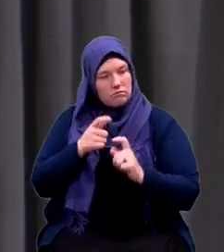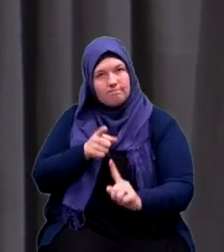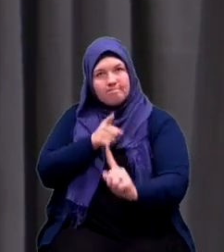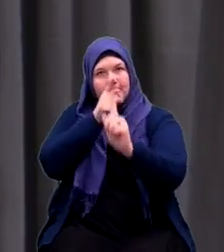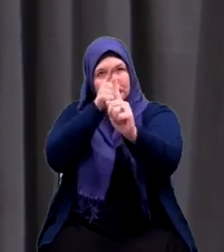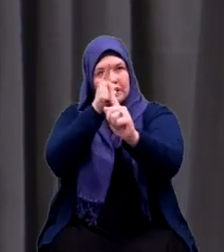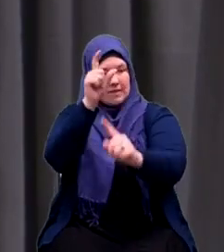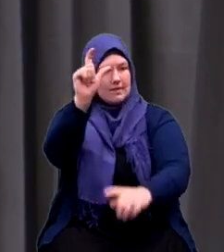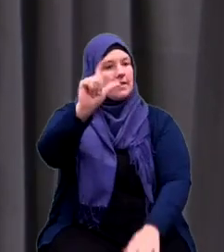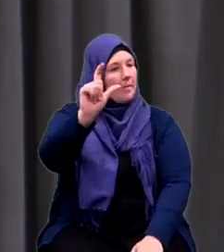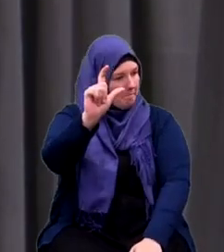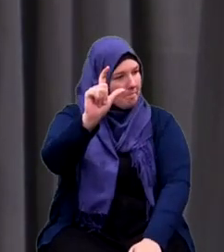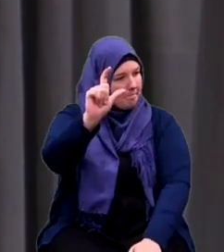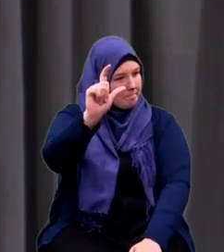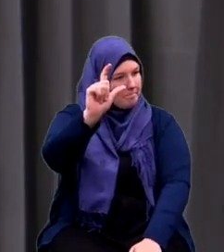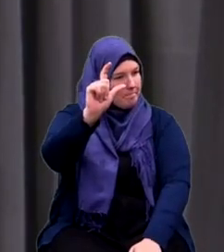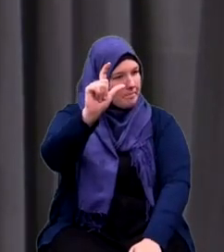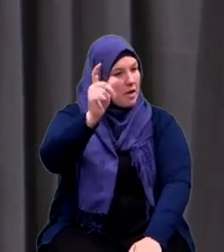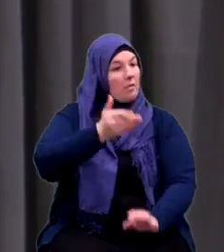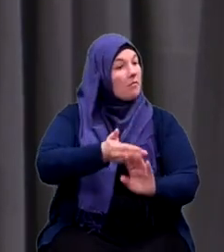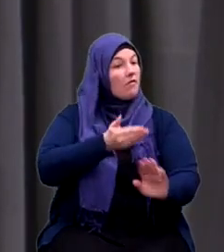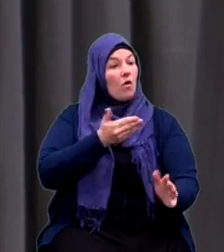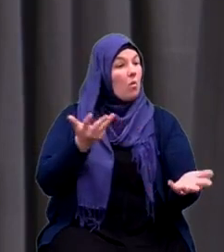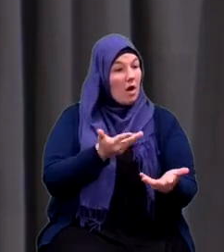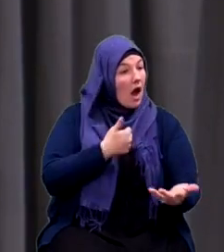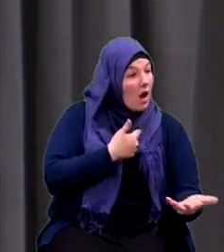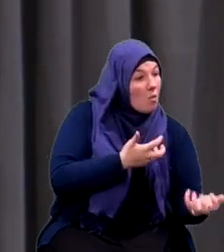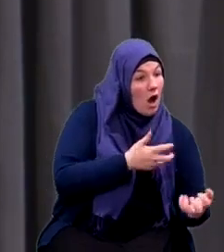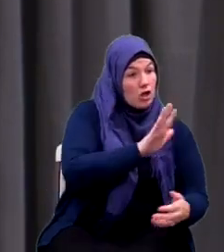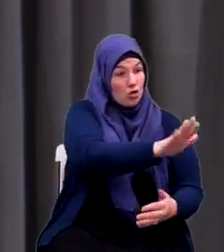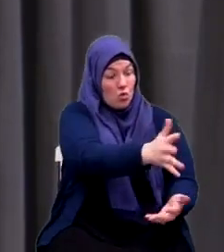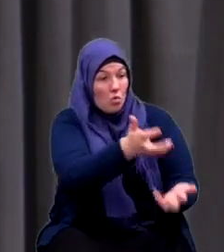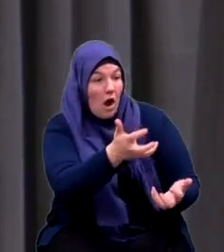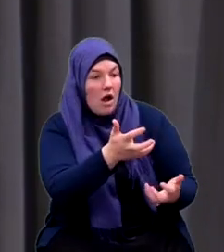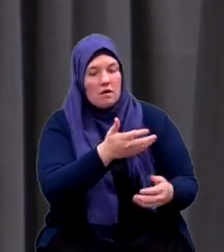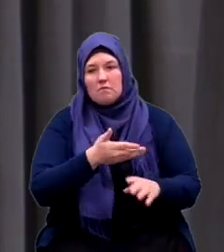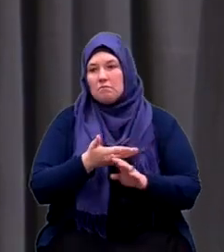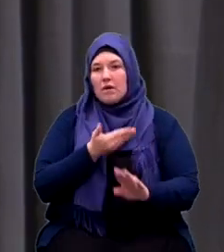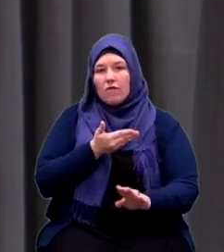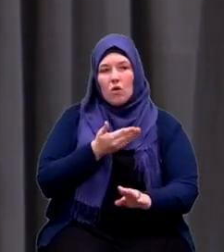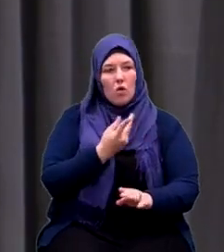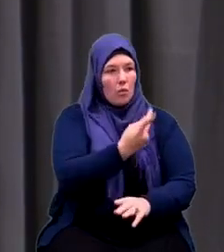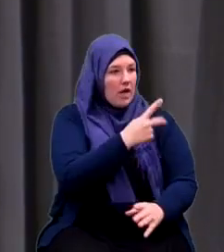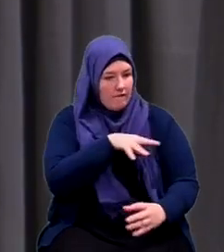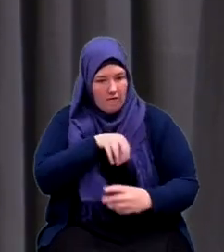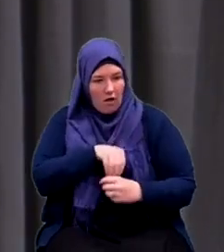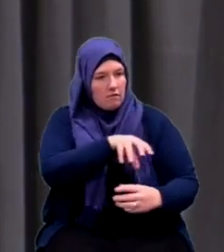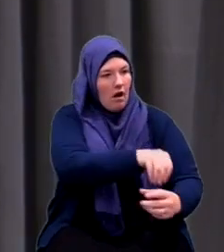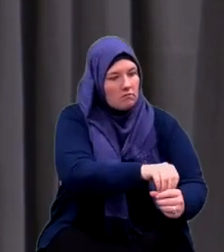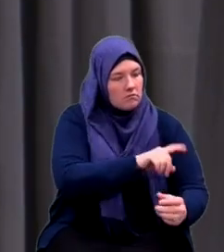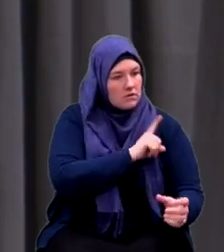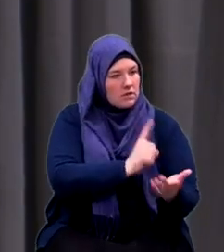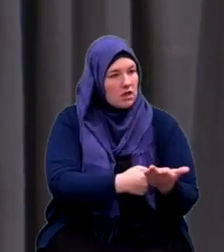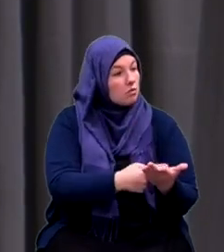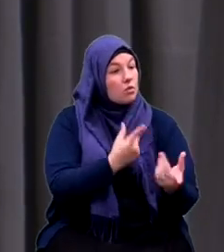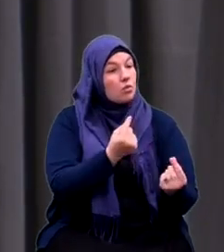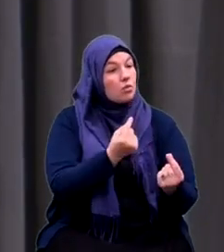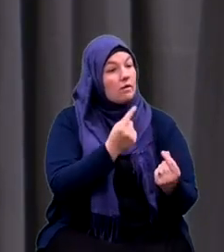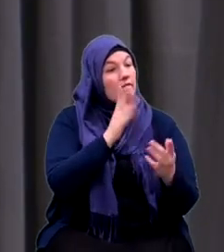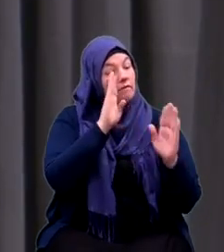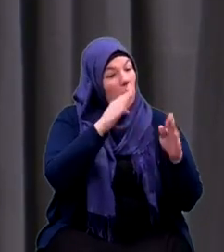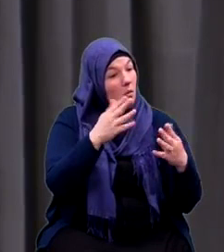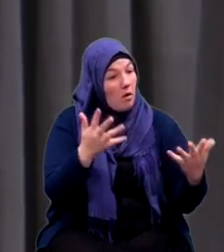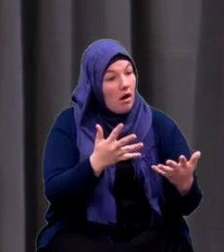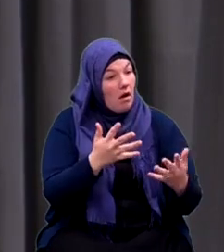first. Before what I want, before what you want, before we engage in a discussion, we should always